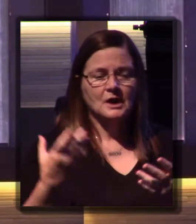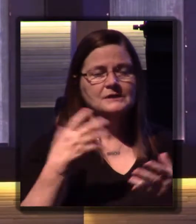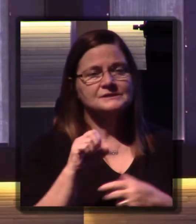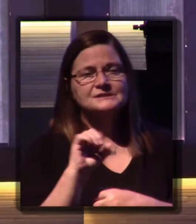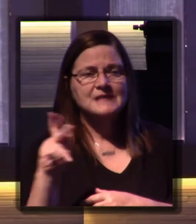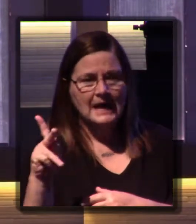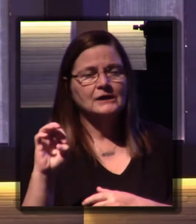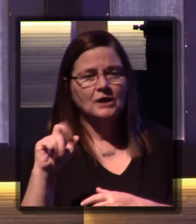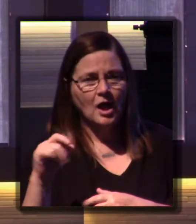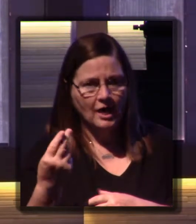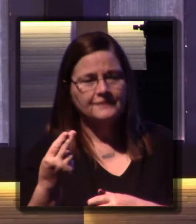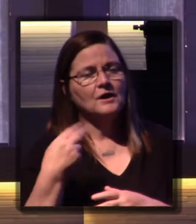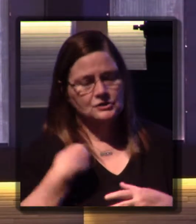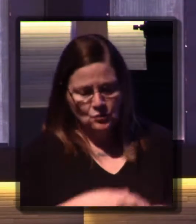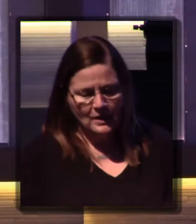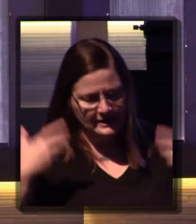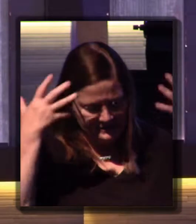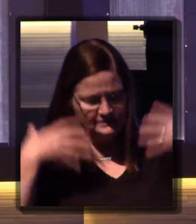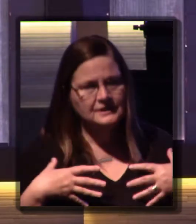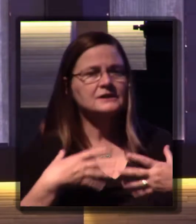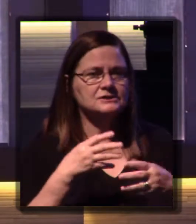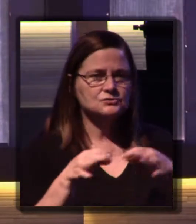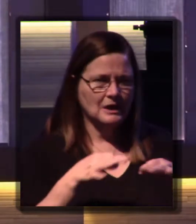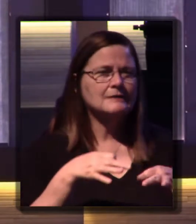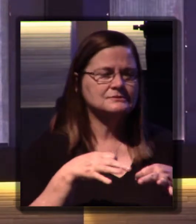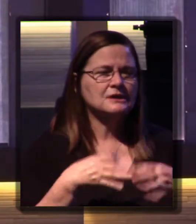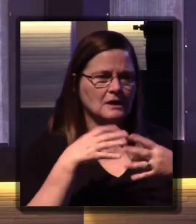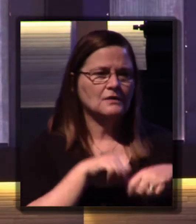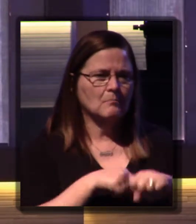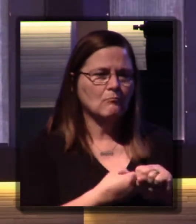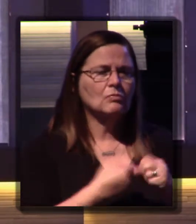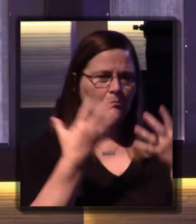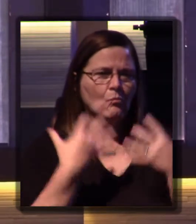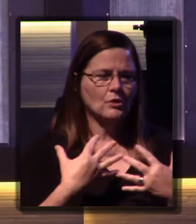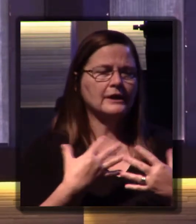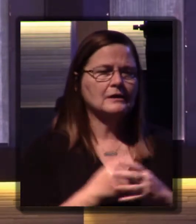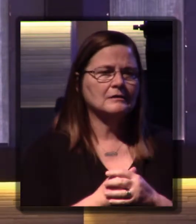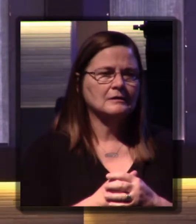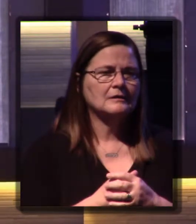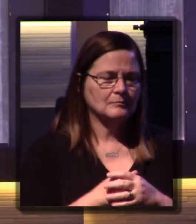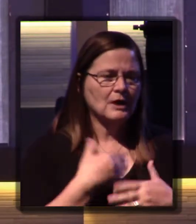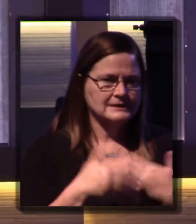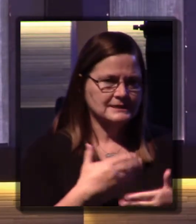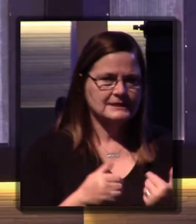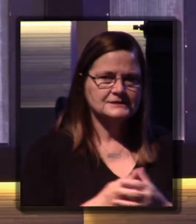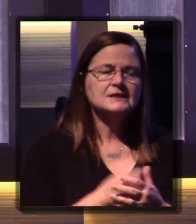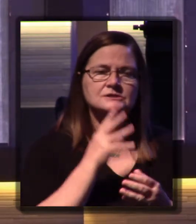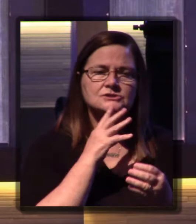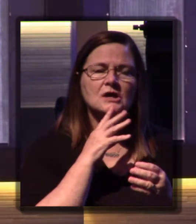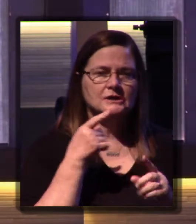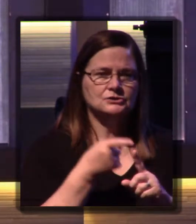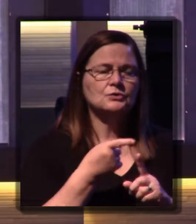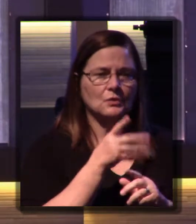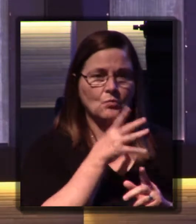put sackcloth on your waist. And then he goes on and he describes the mourning process. The mourning process. And so he's speaking